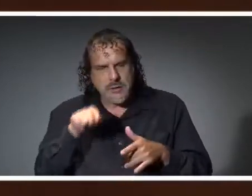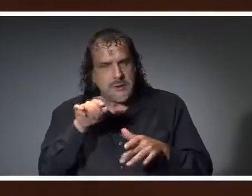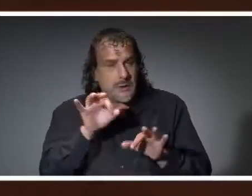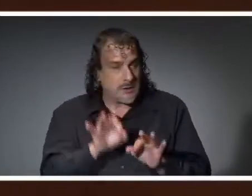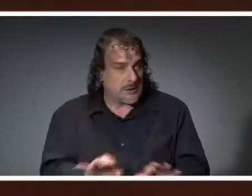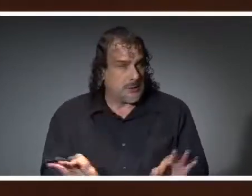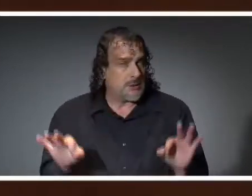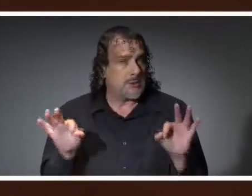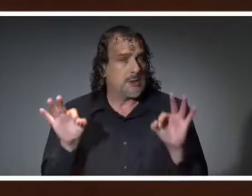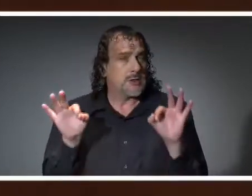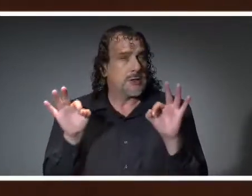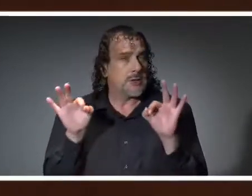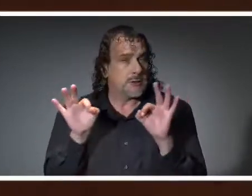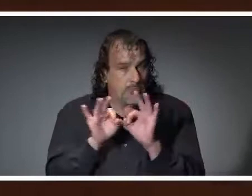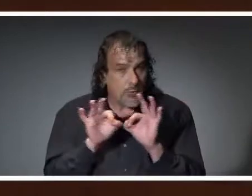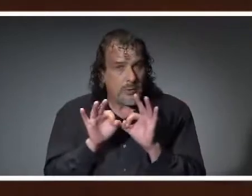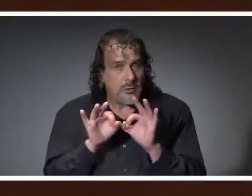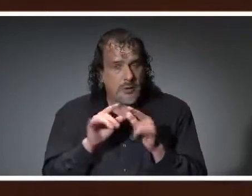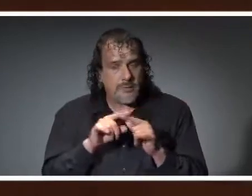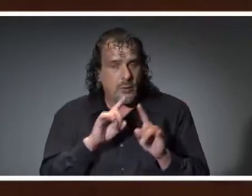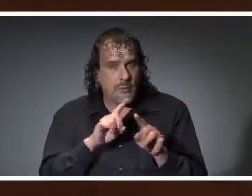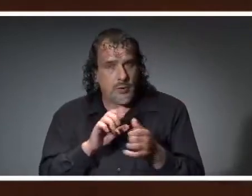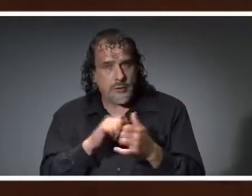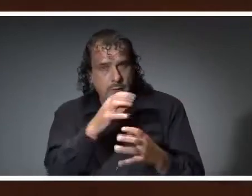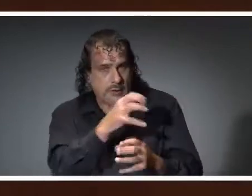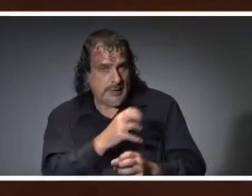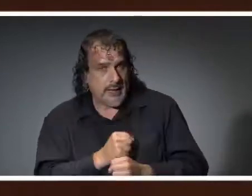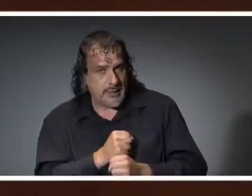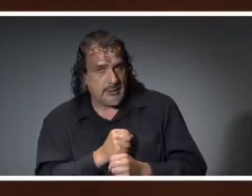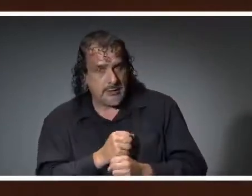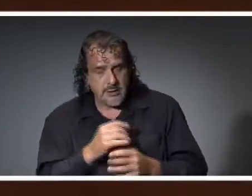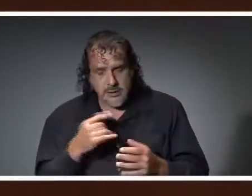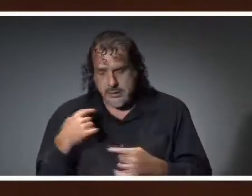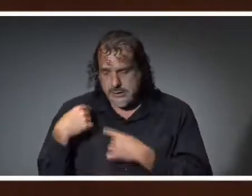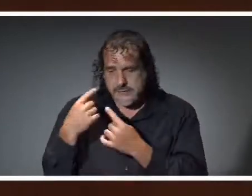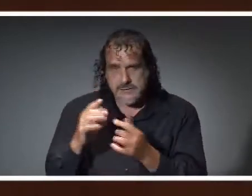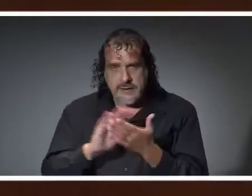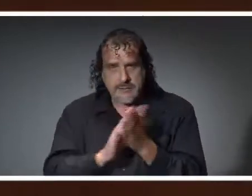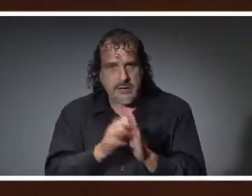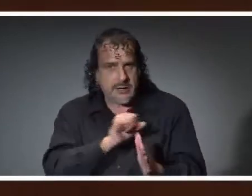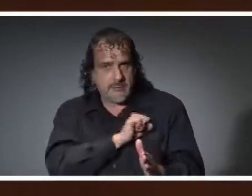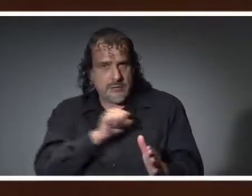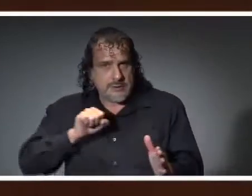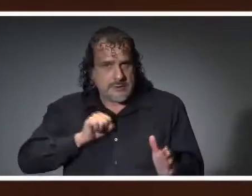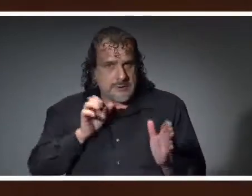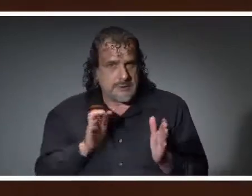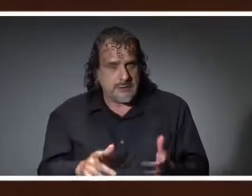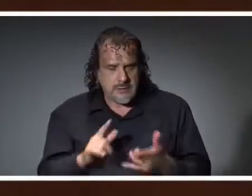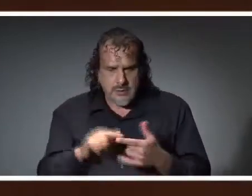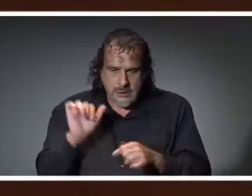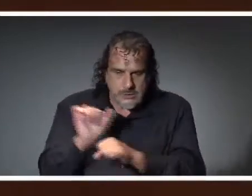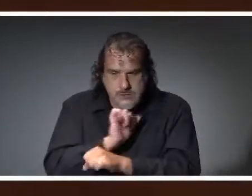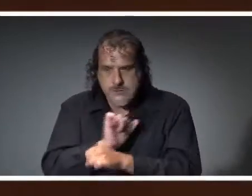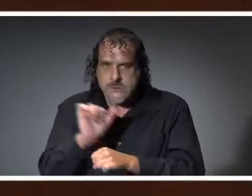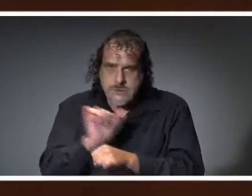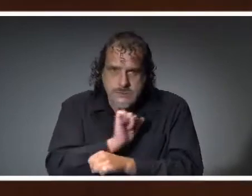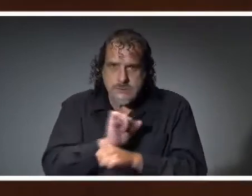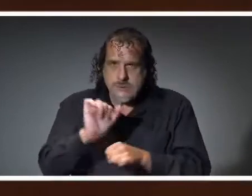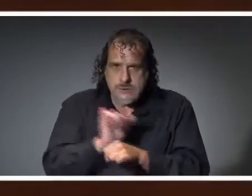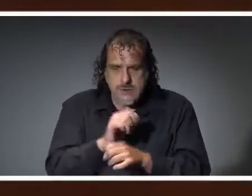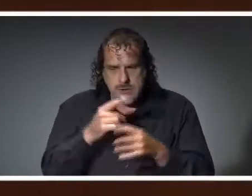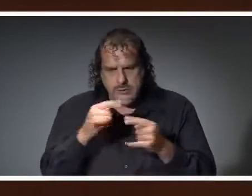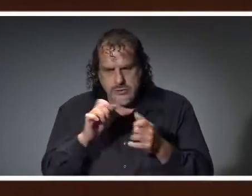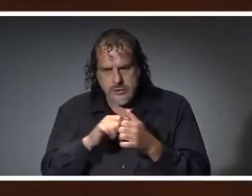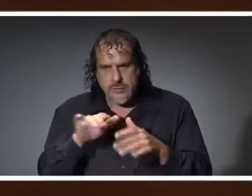this report that we've gotten back. Since I have been in the U.S. Senate, we have diligently worked on the